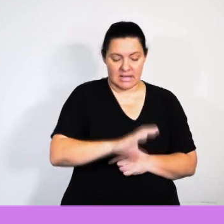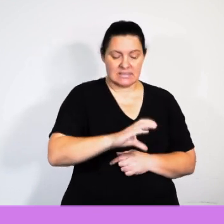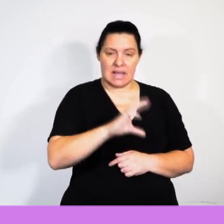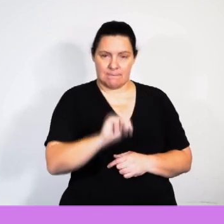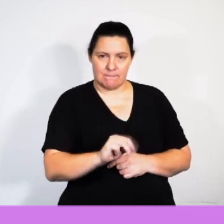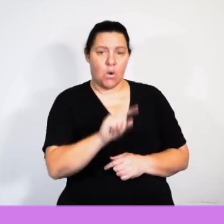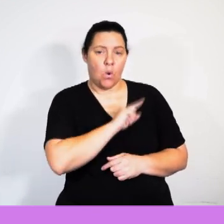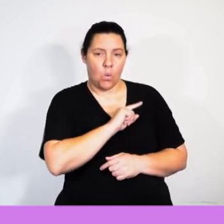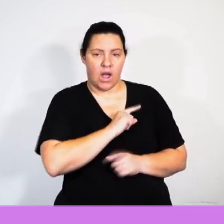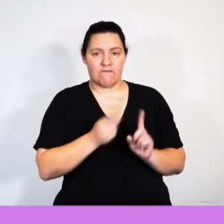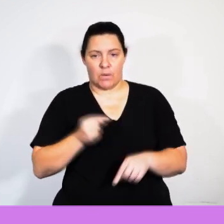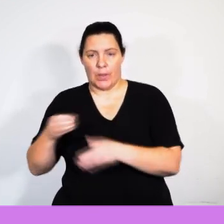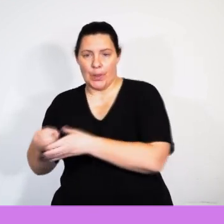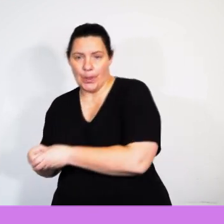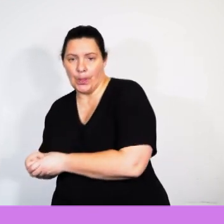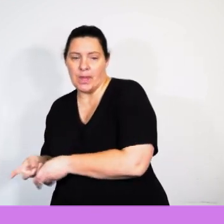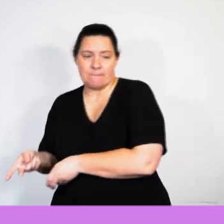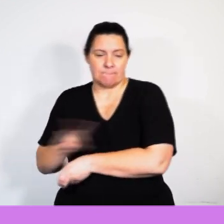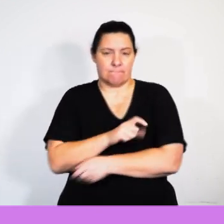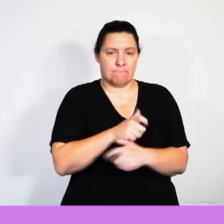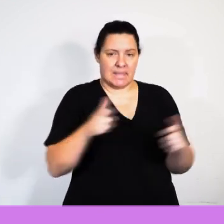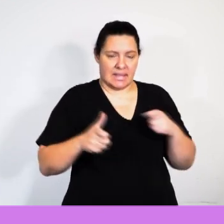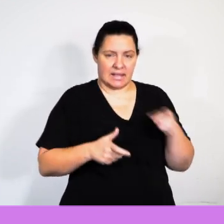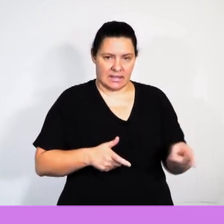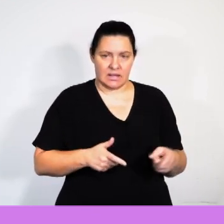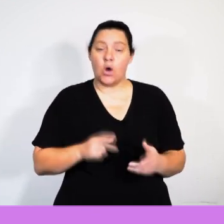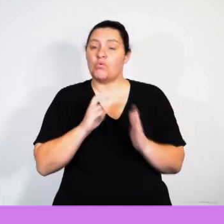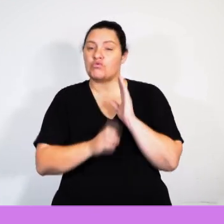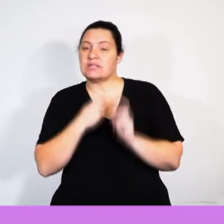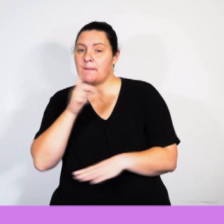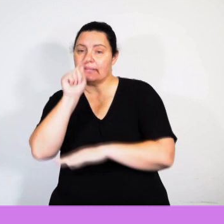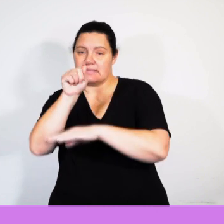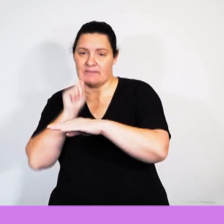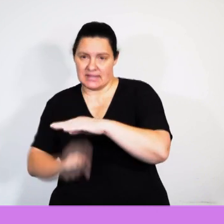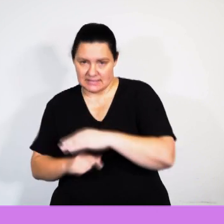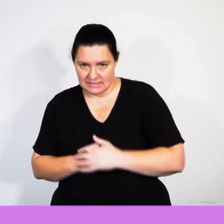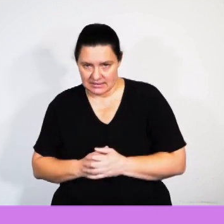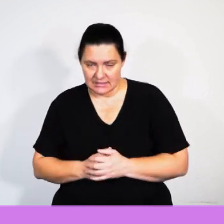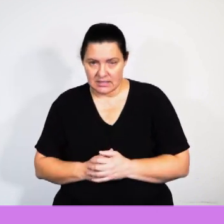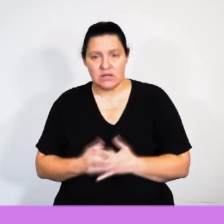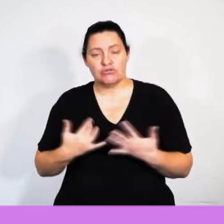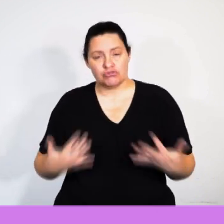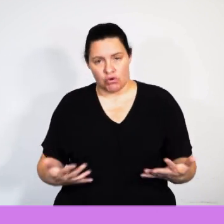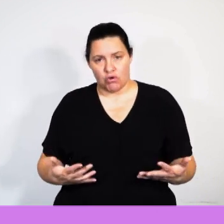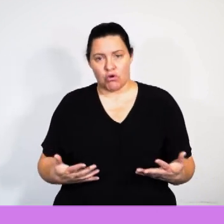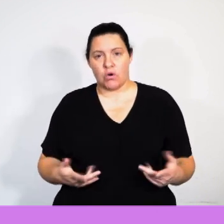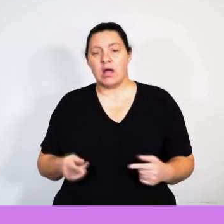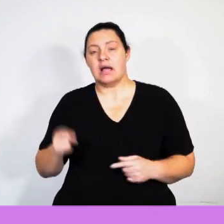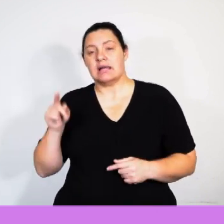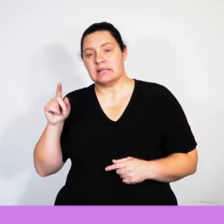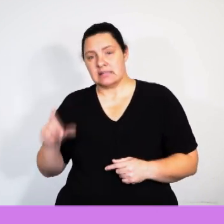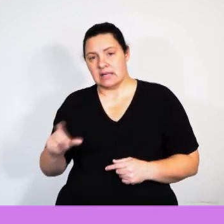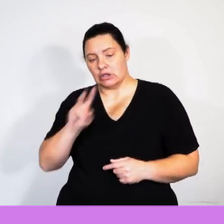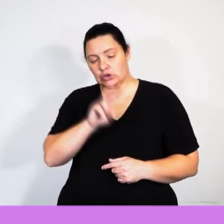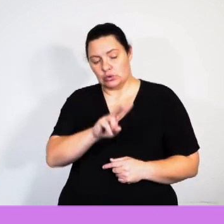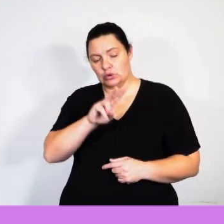millimeter to centimeter, because you are moving from smaller units to bigger units, the rules say we must divide. So in other words, we're